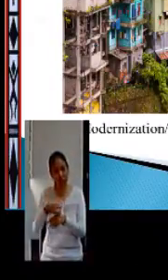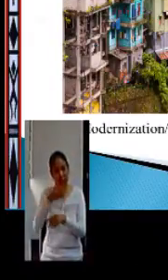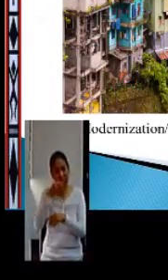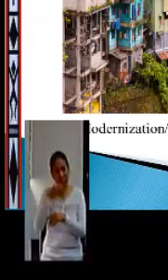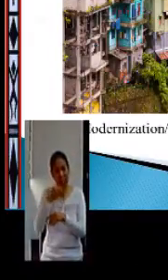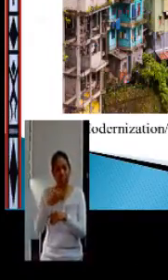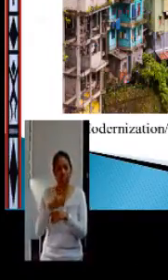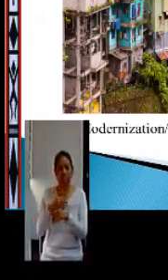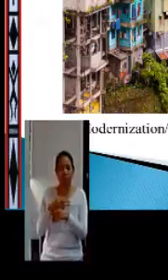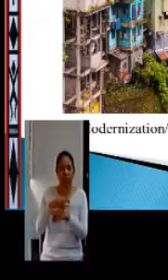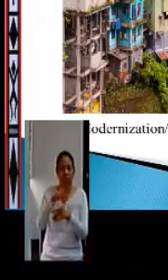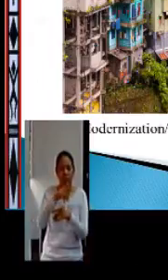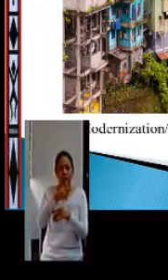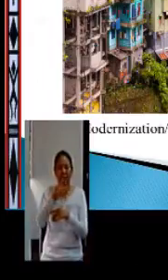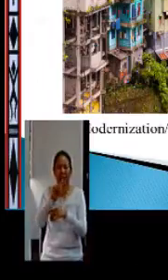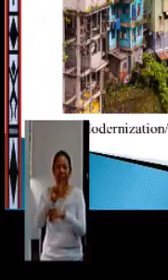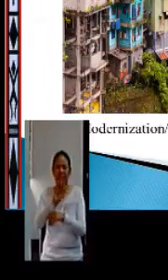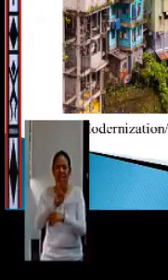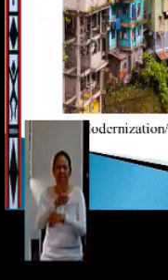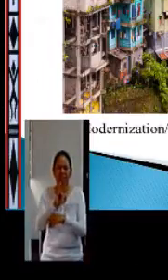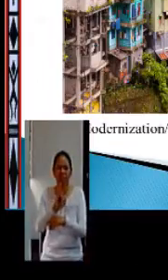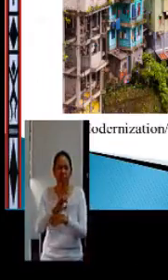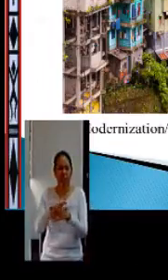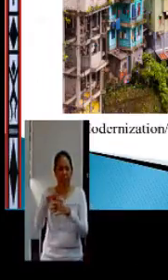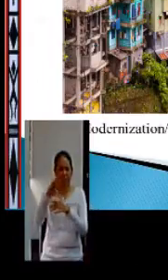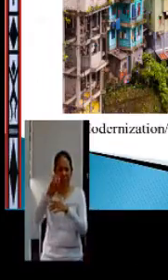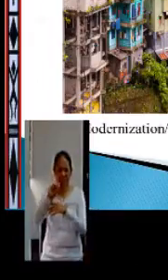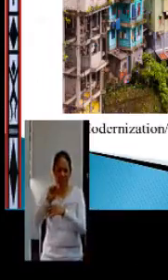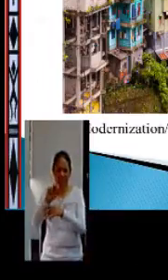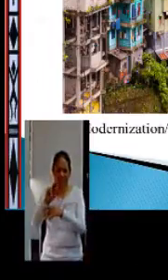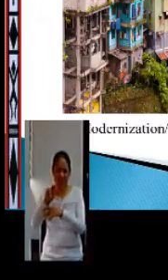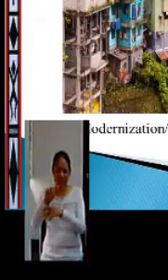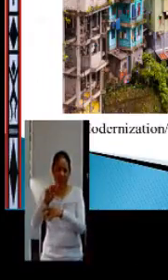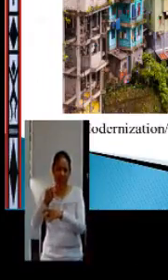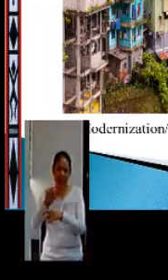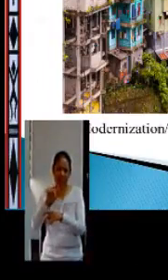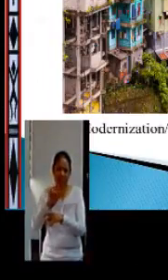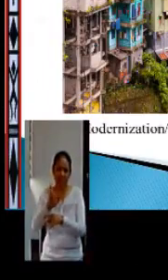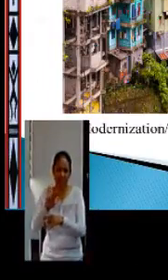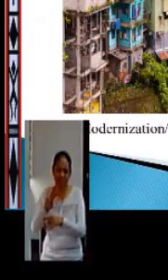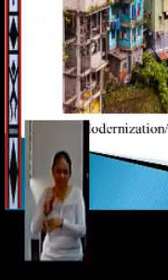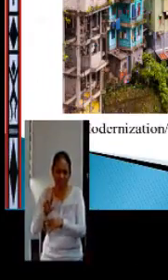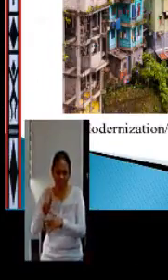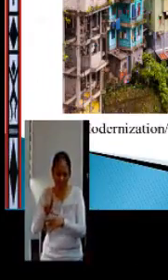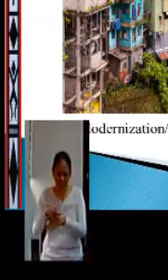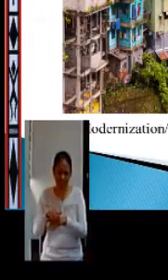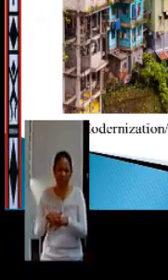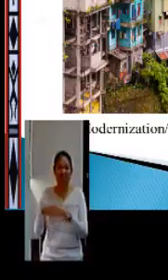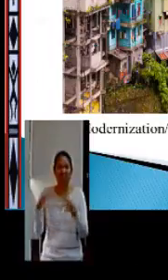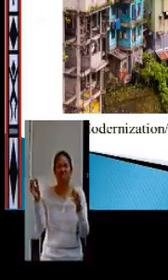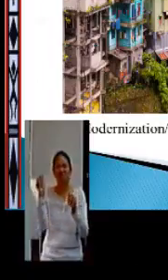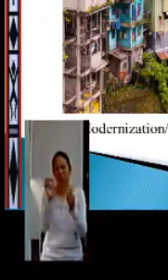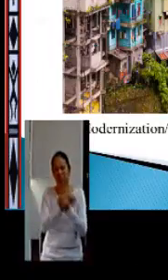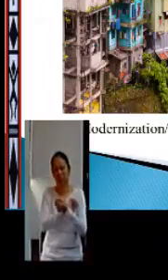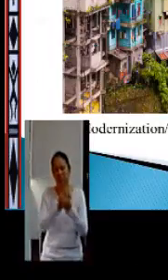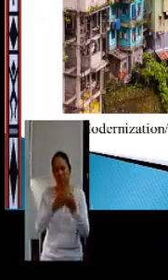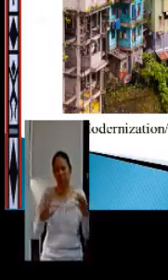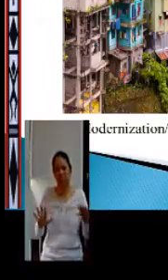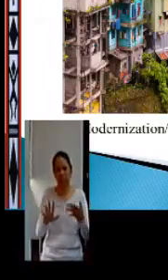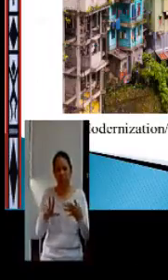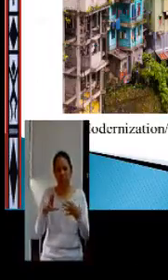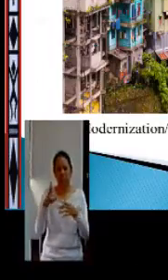doon, snails na pwede namin kainin, it is killed by these machines. Up to today na nagiging extinct na.